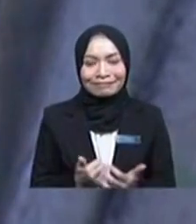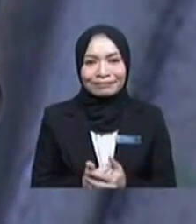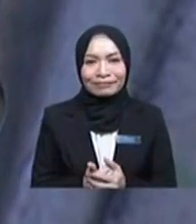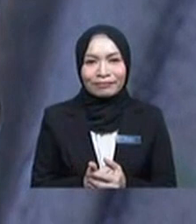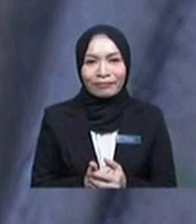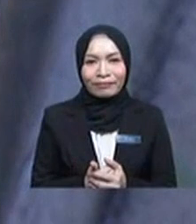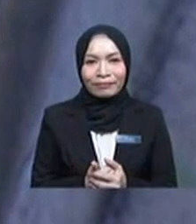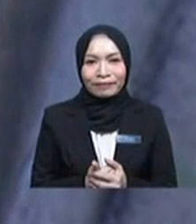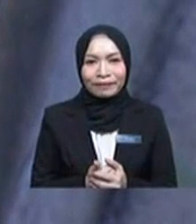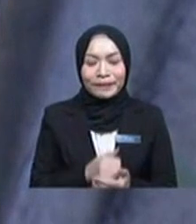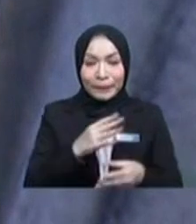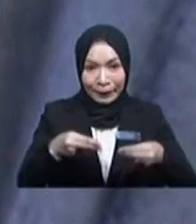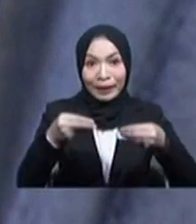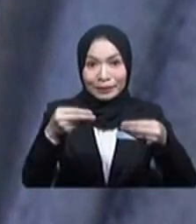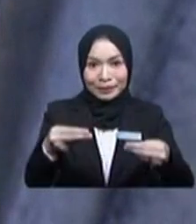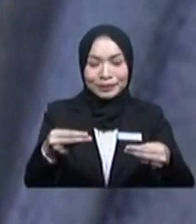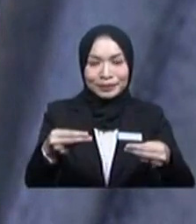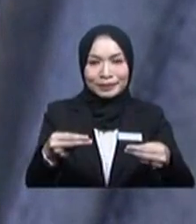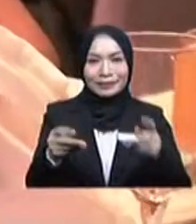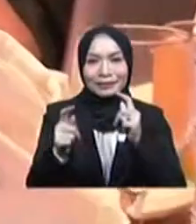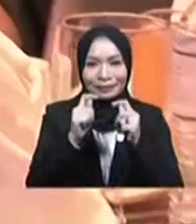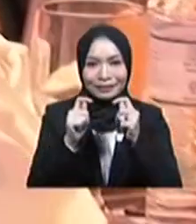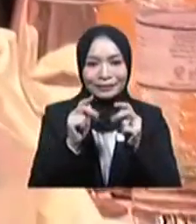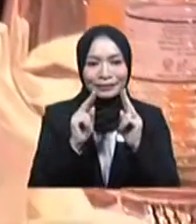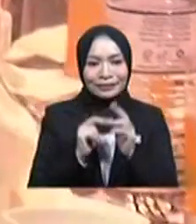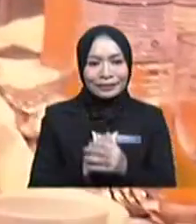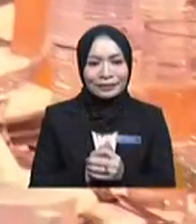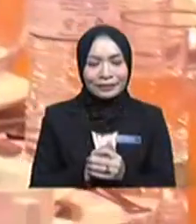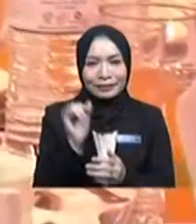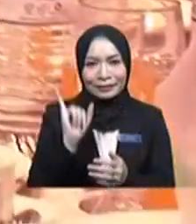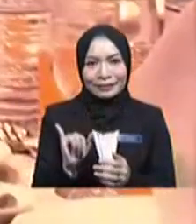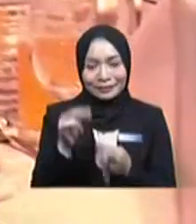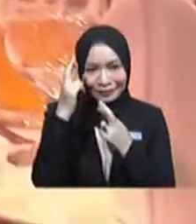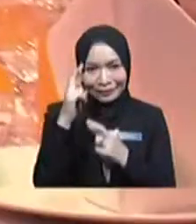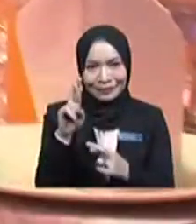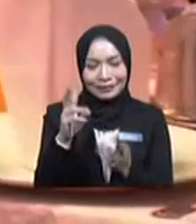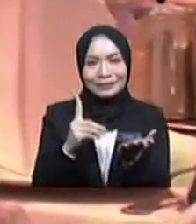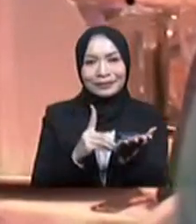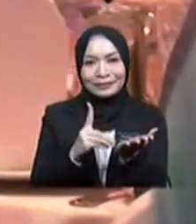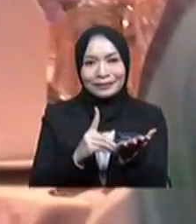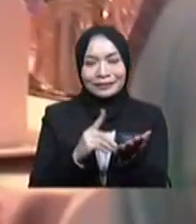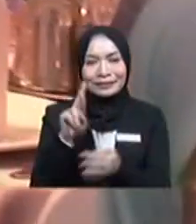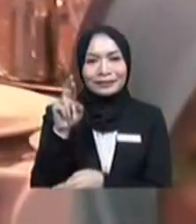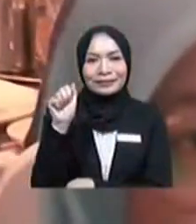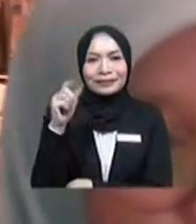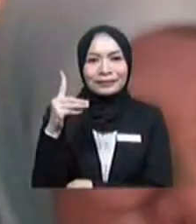the Senior Minister of Education Malaysia, Yang Berhormat Datuk Dr. Razijuddin.